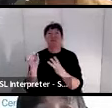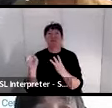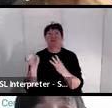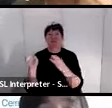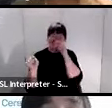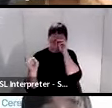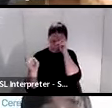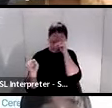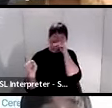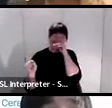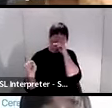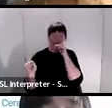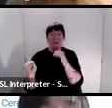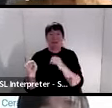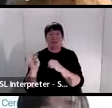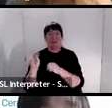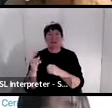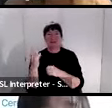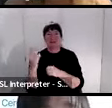we go.